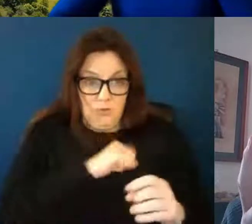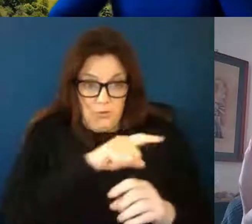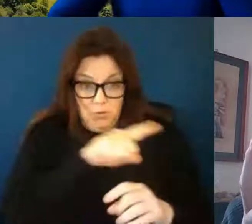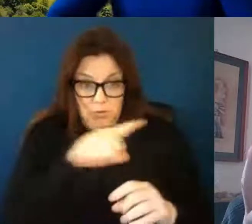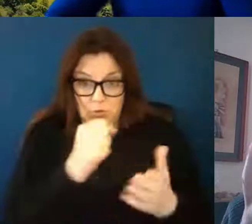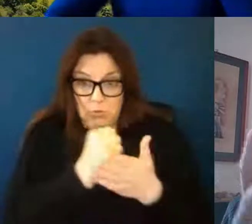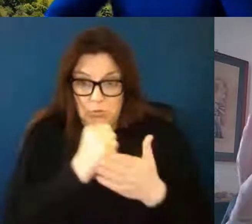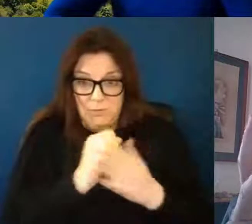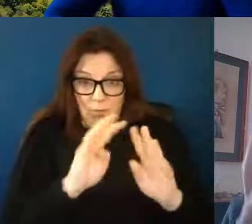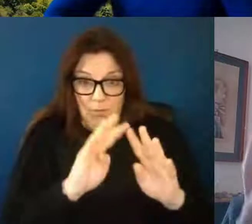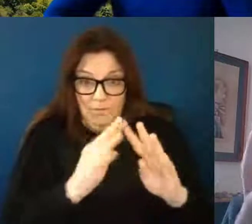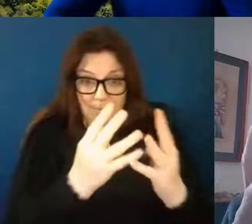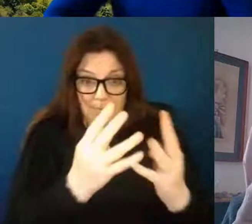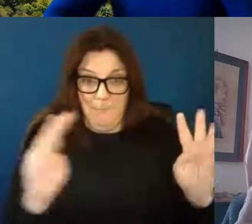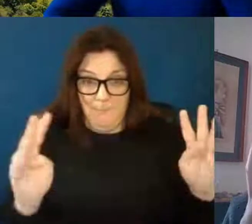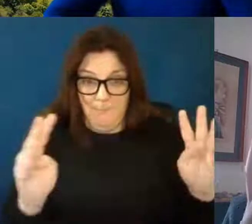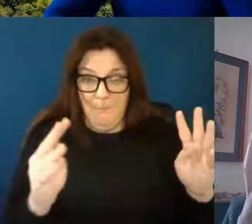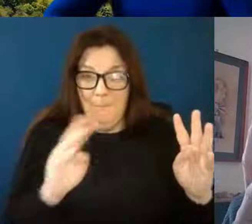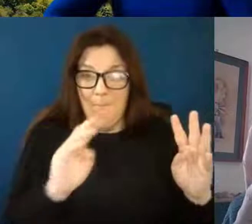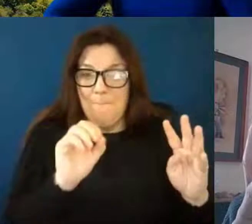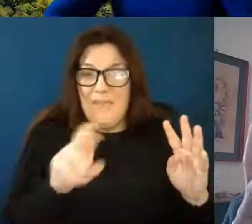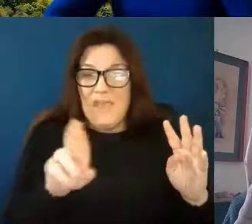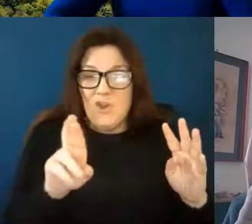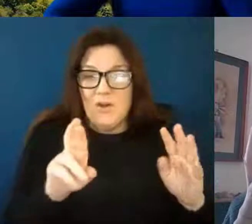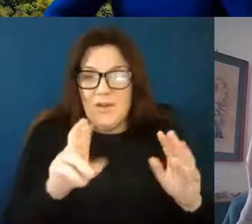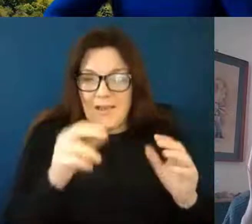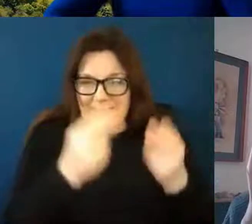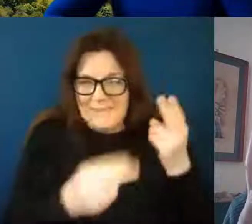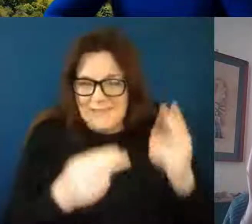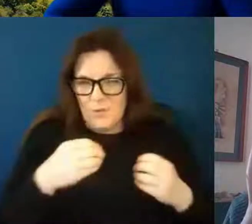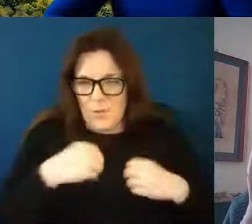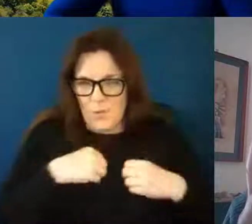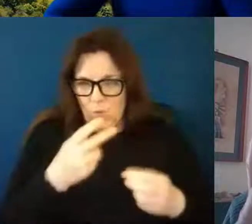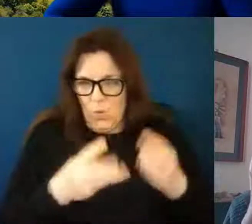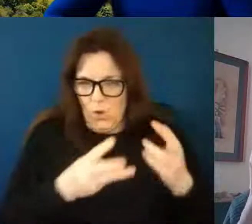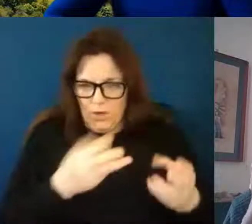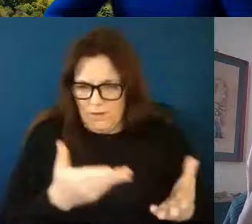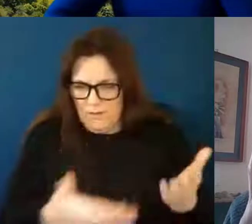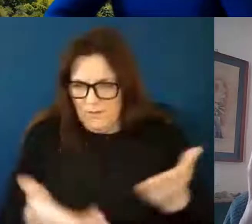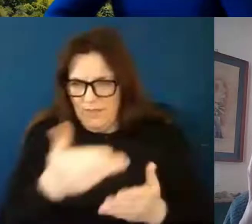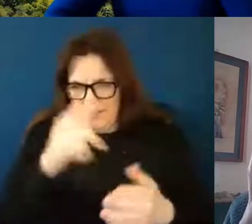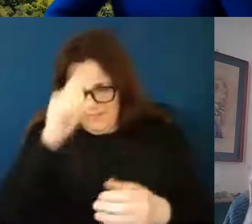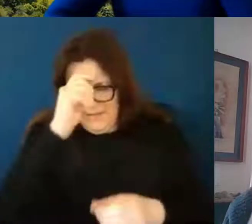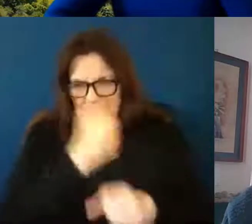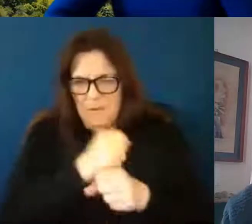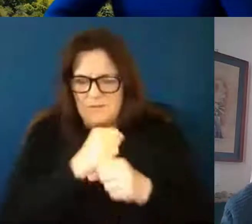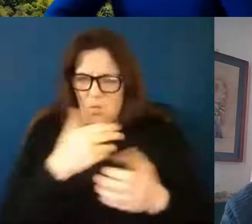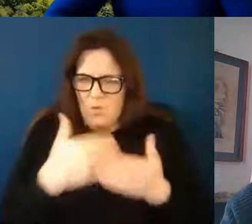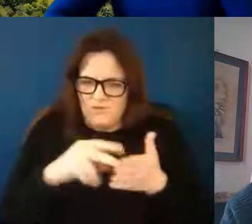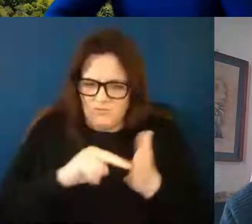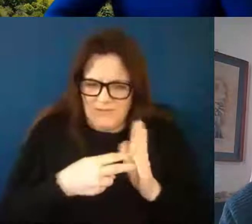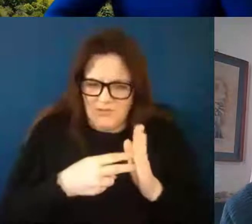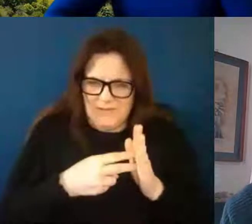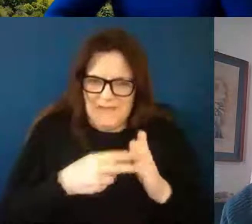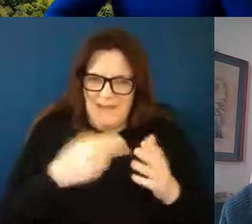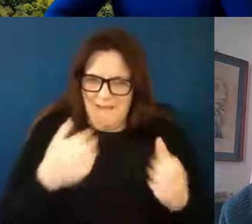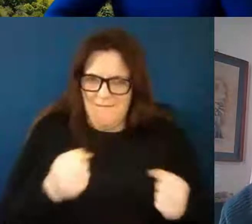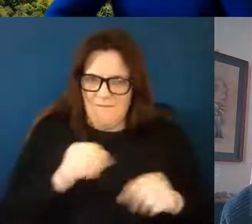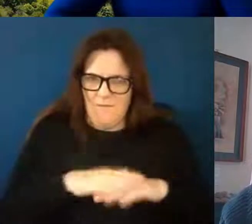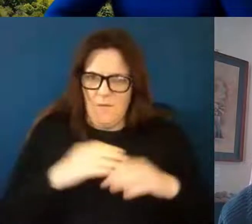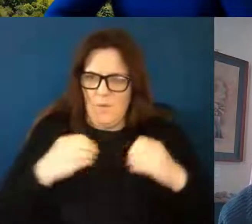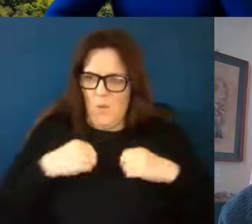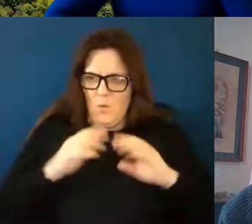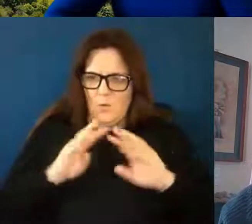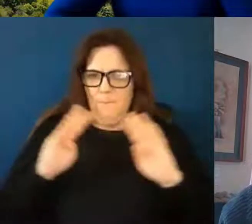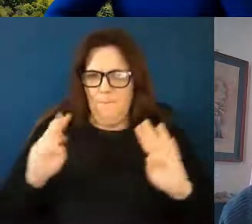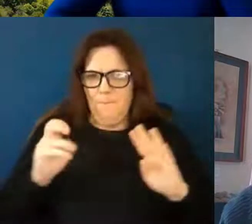their work and to think about the strategies that are involved in peer assessment, both in terms of their own